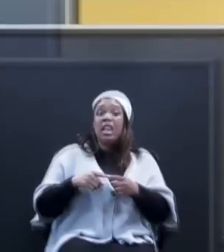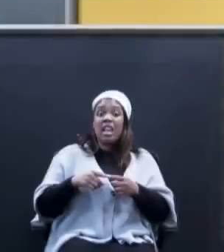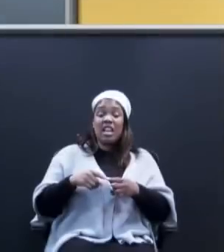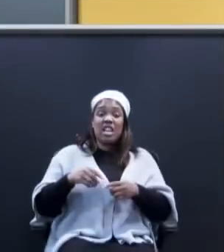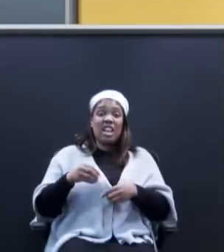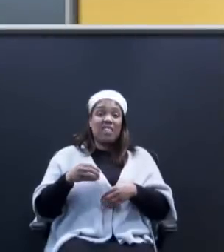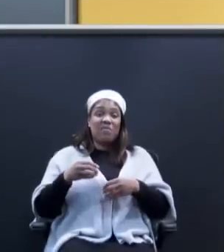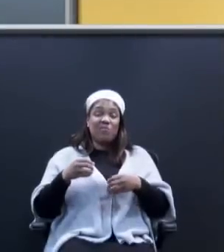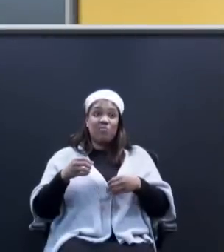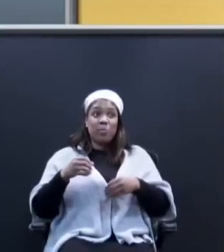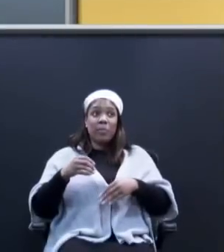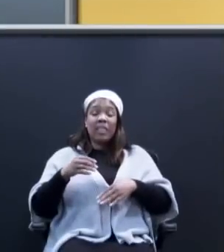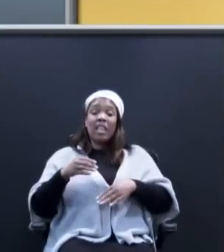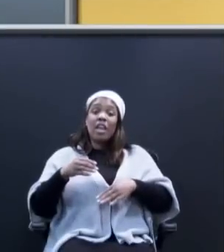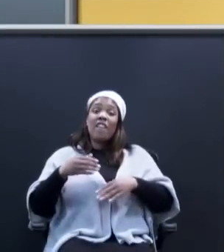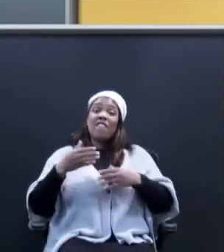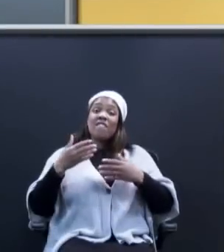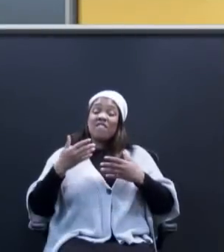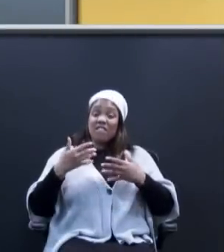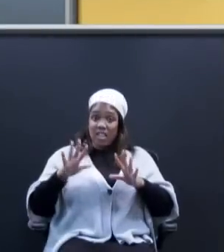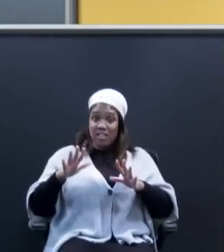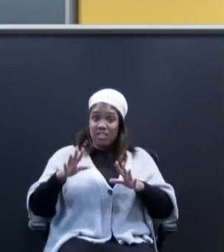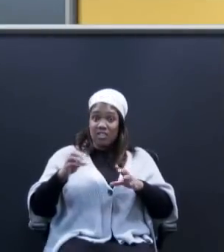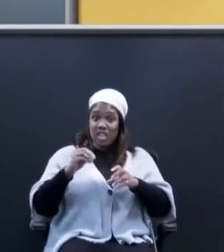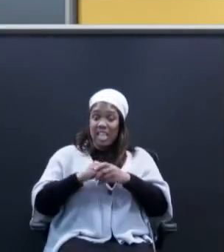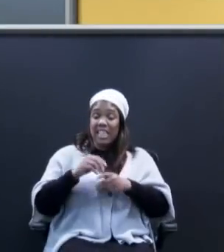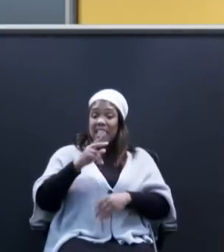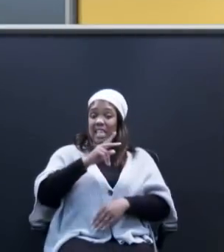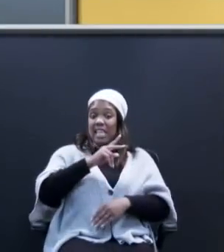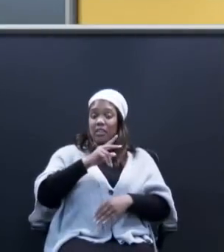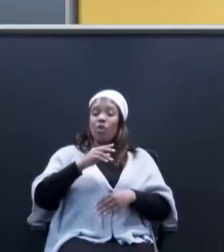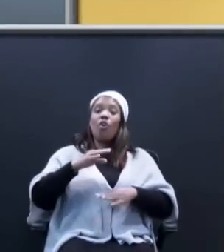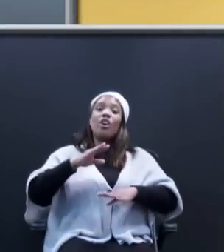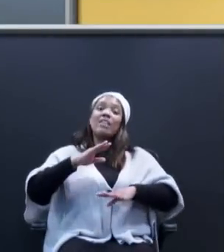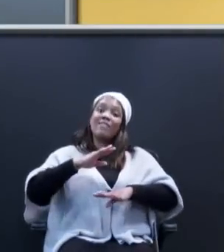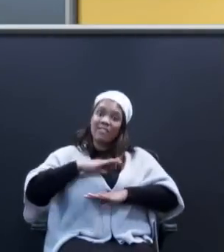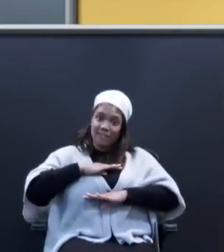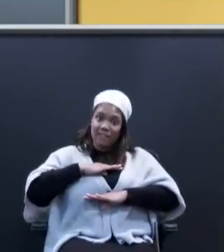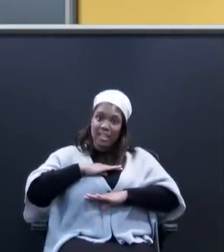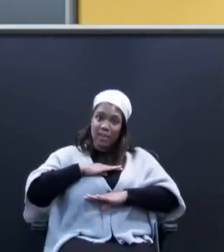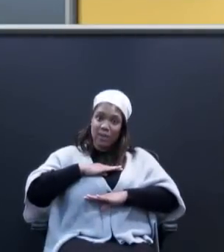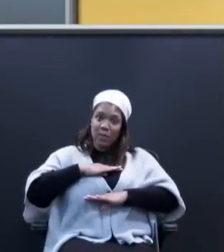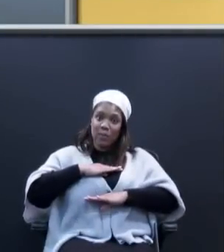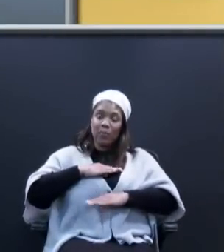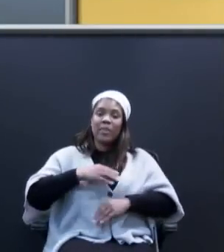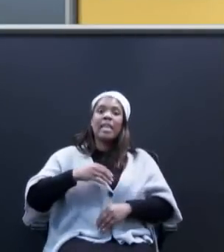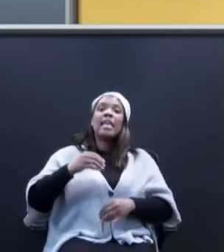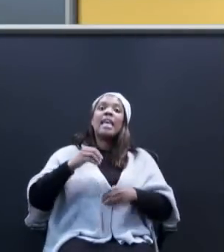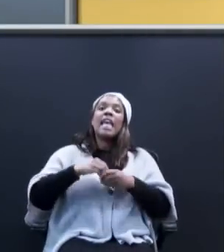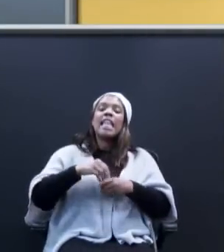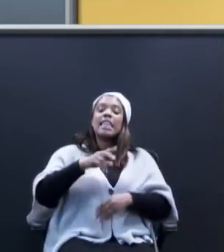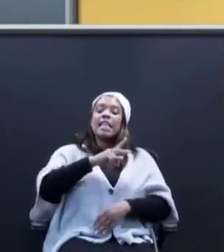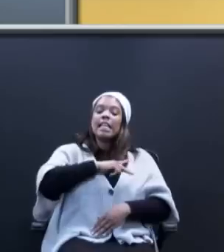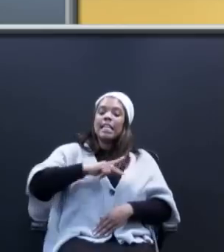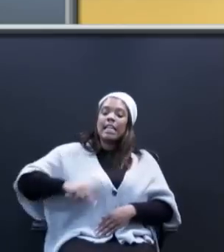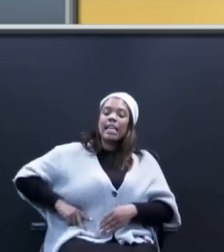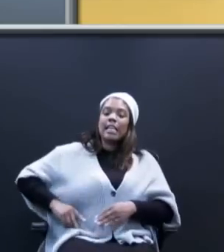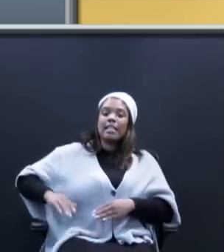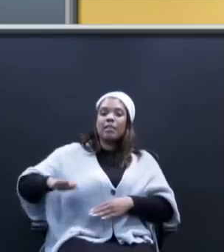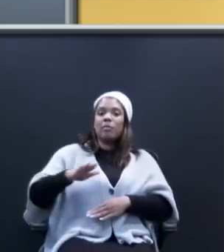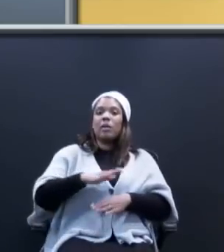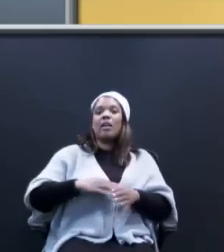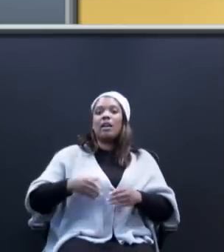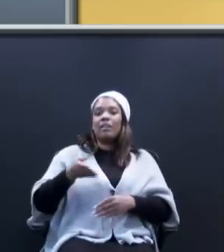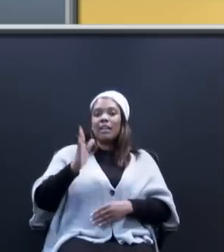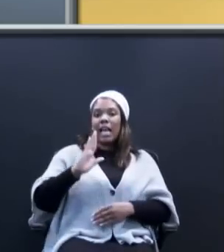Complete. That means complete, don't it? So that means the Passover wasn't started and completed when